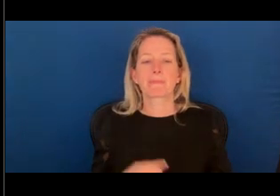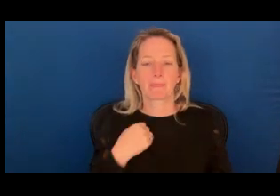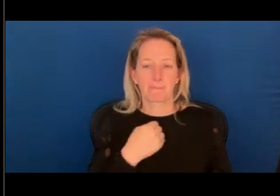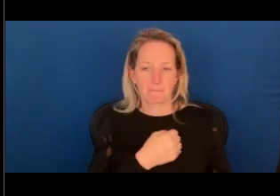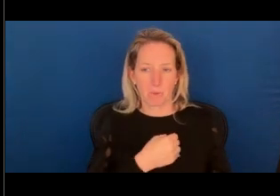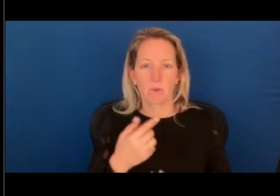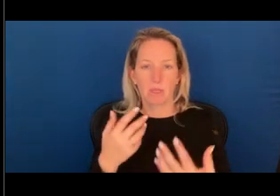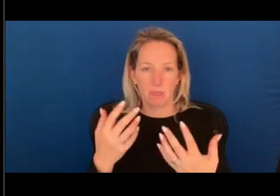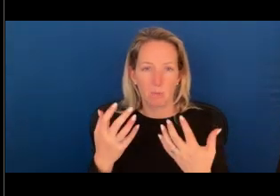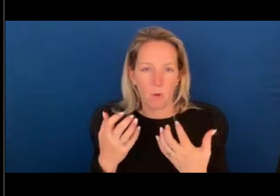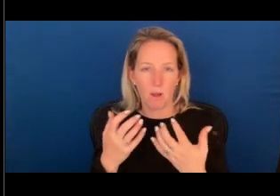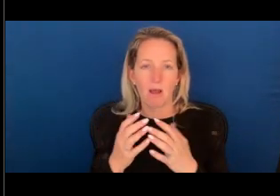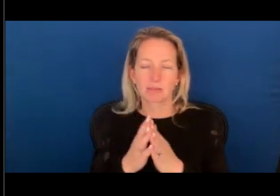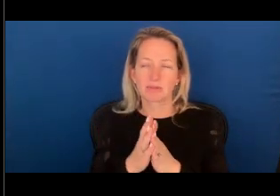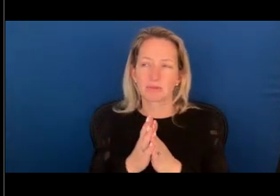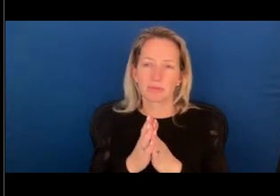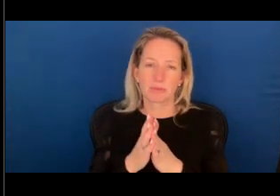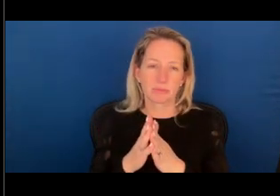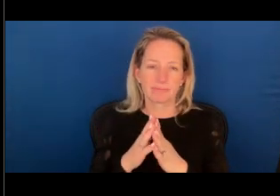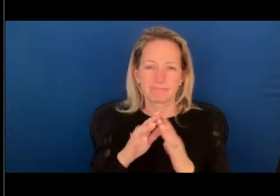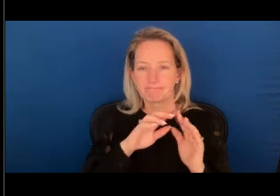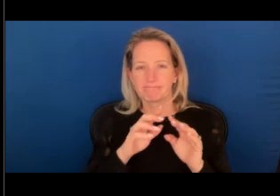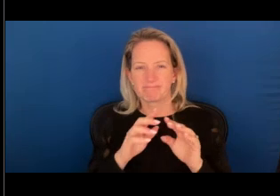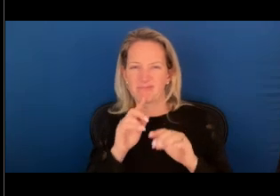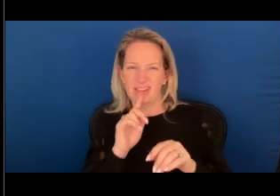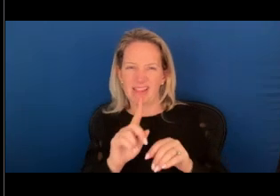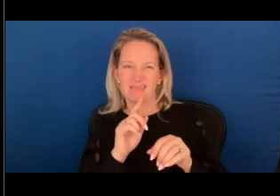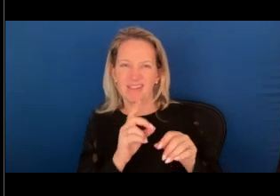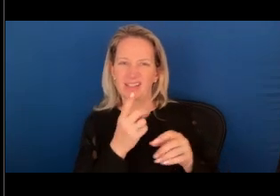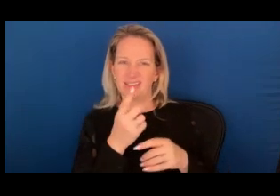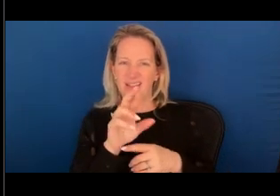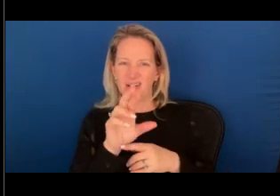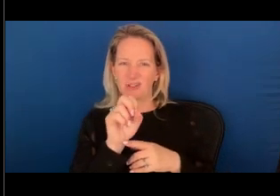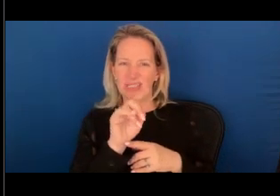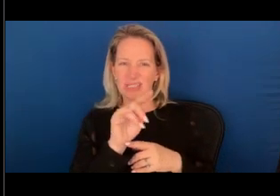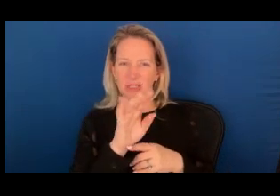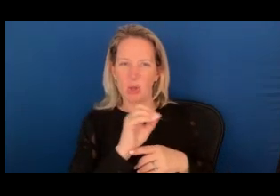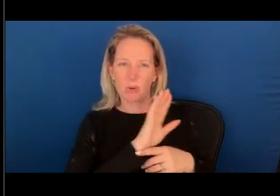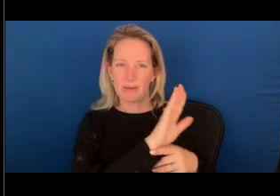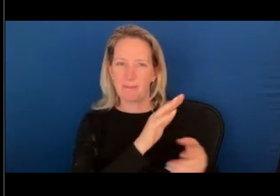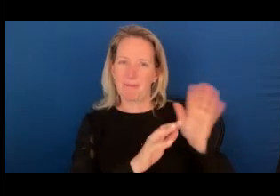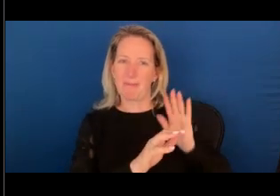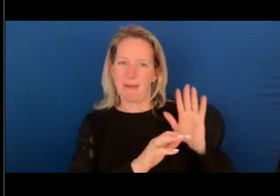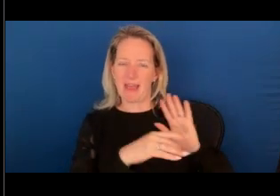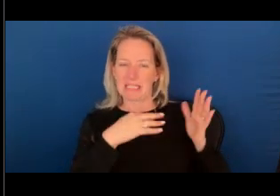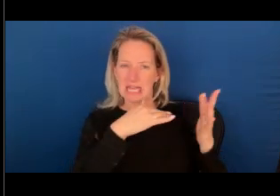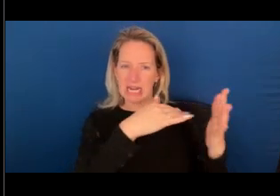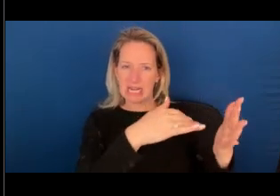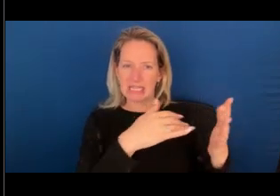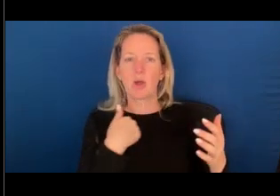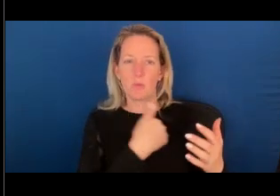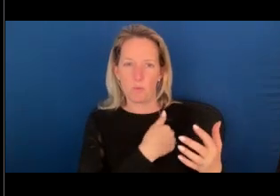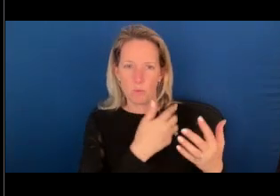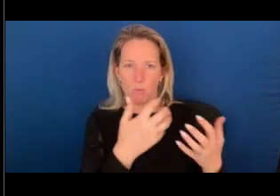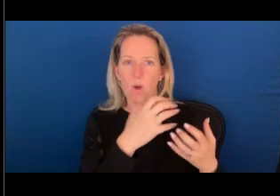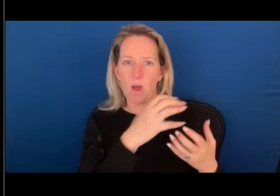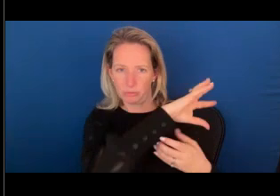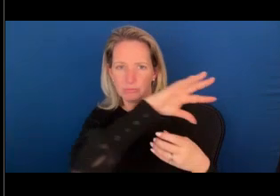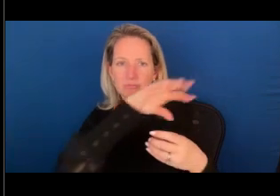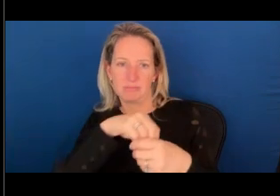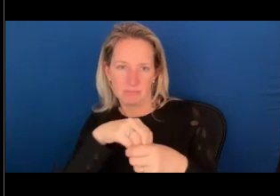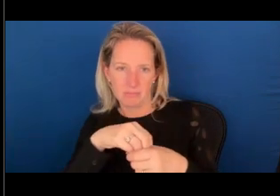building on our past studies, mostly by Dr. Cinto, my colleague here, is to look at the performance of our flood control canals